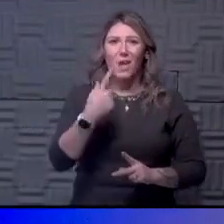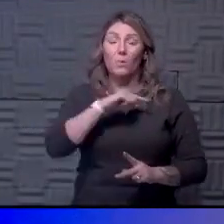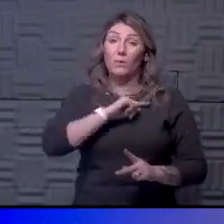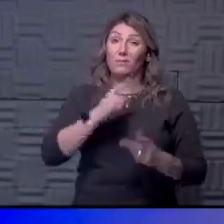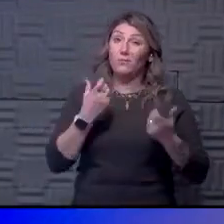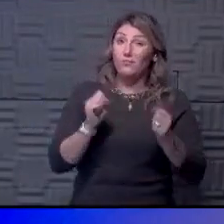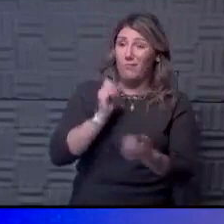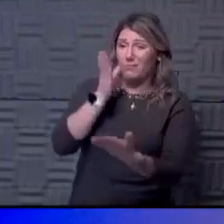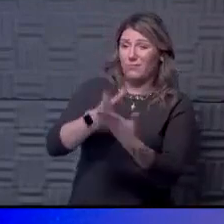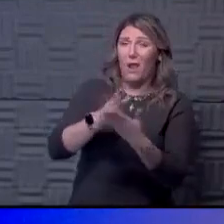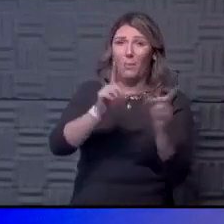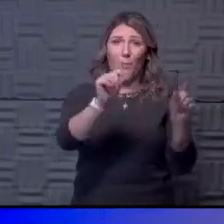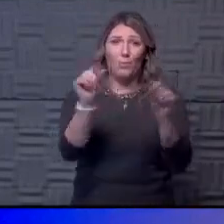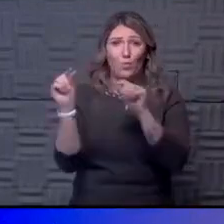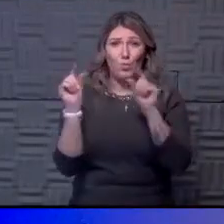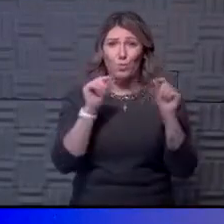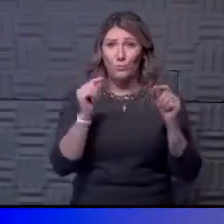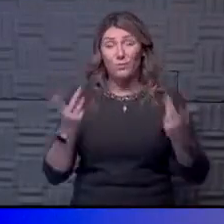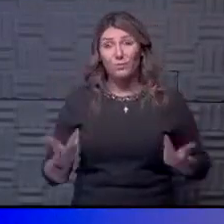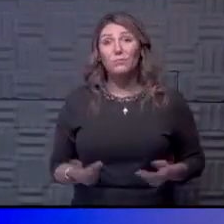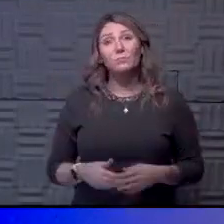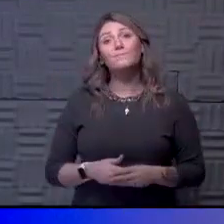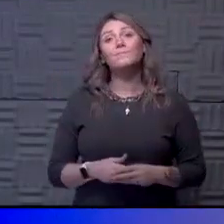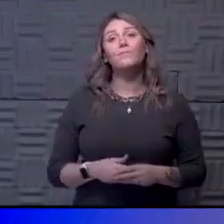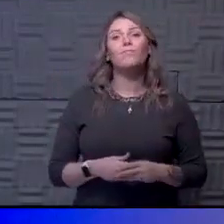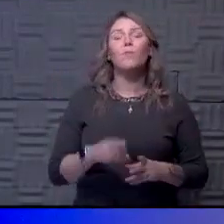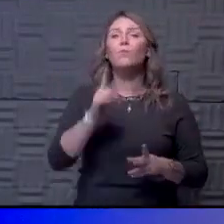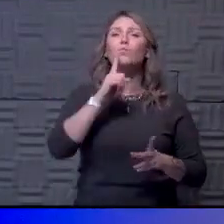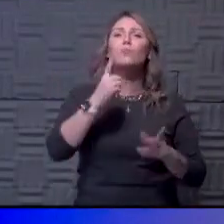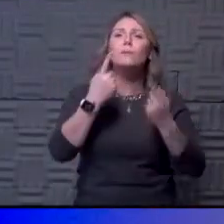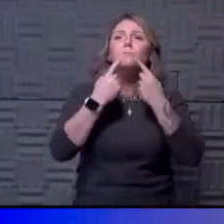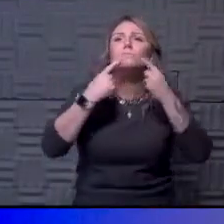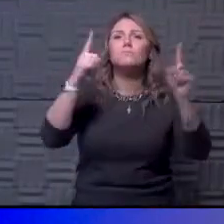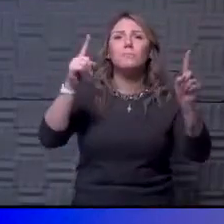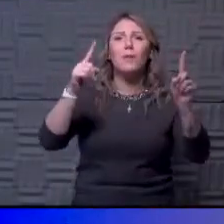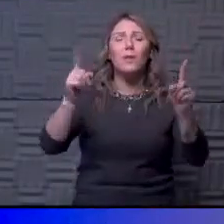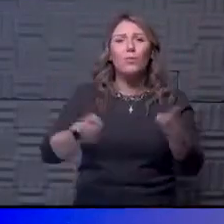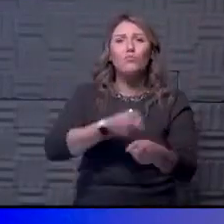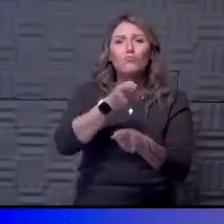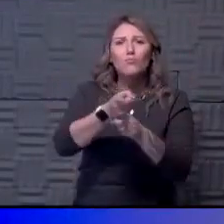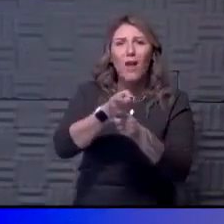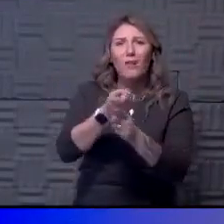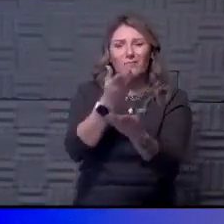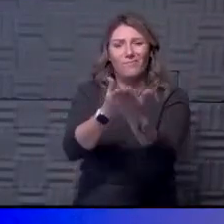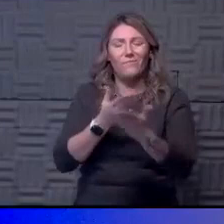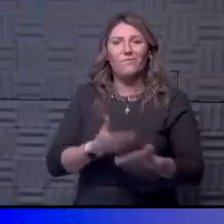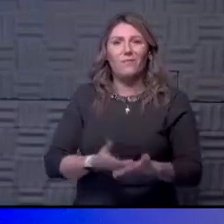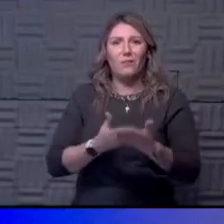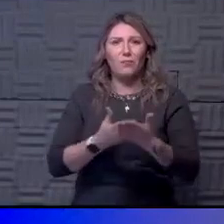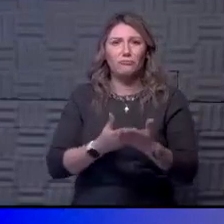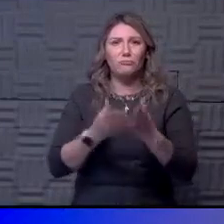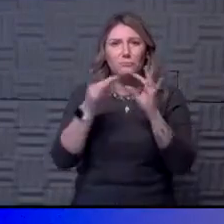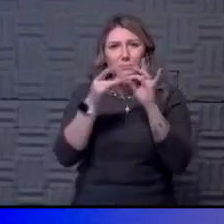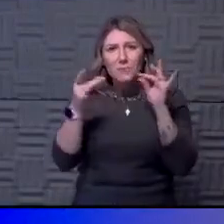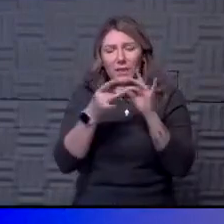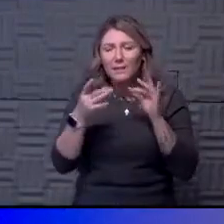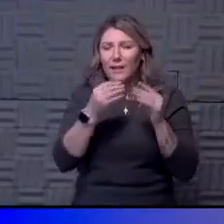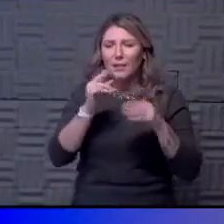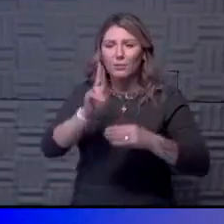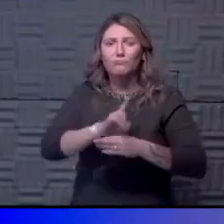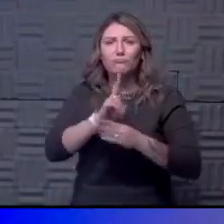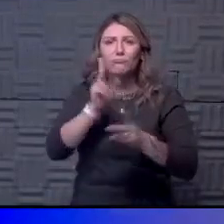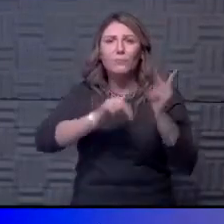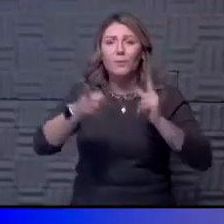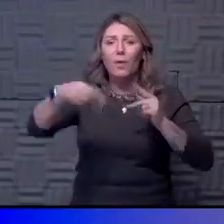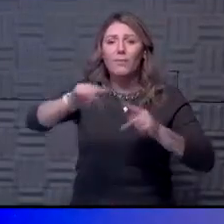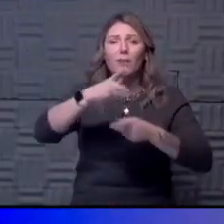and really tried to get out the accurate message to every community by utilizing people that they trust,